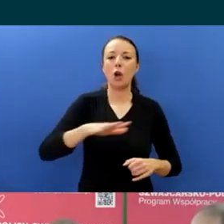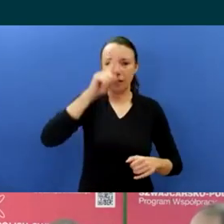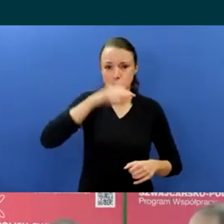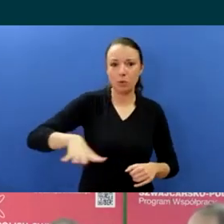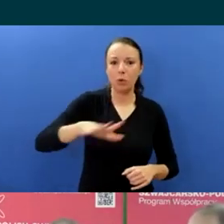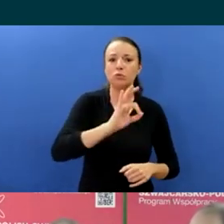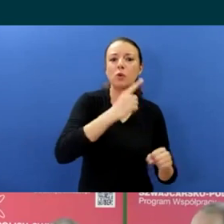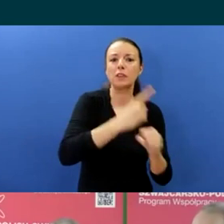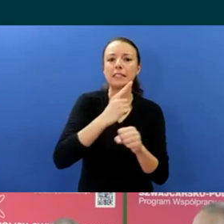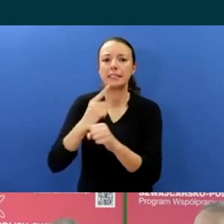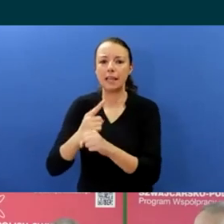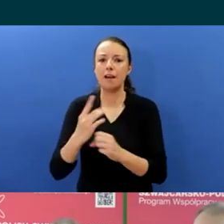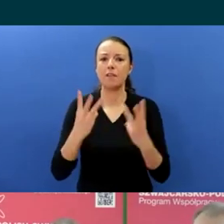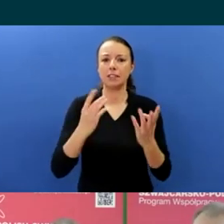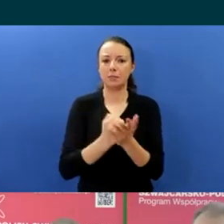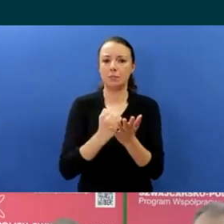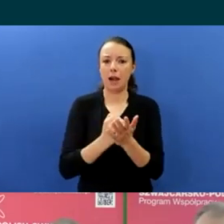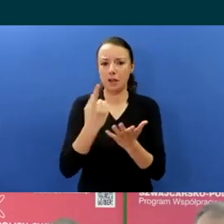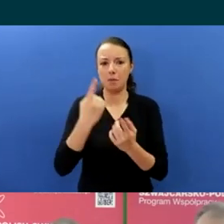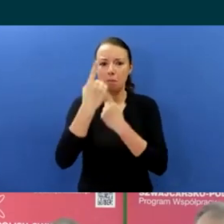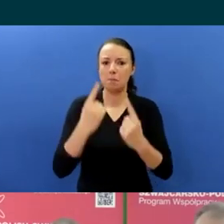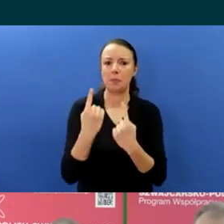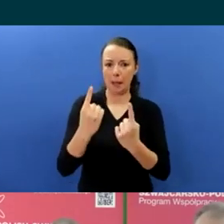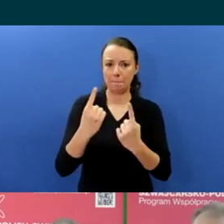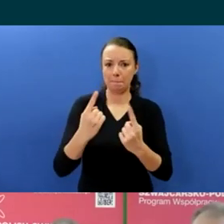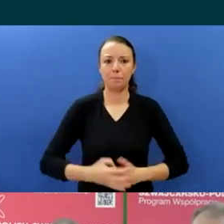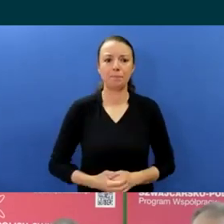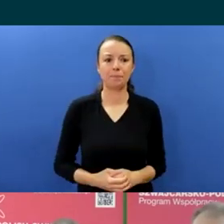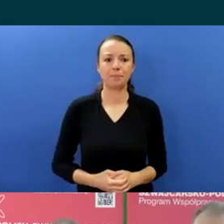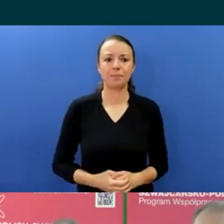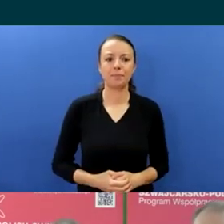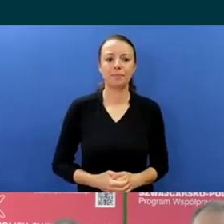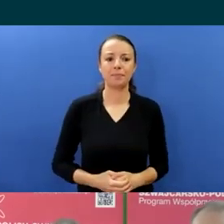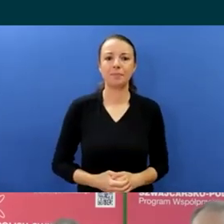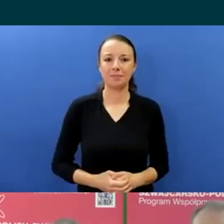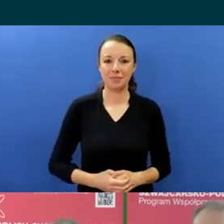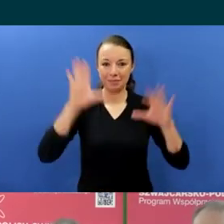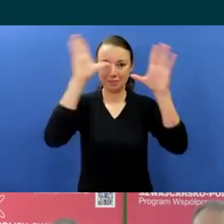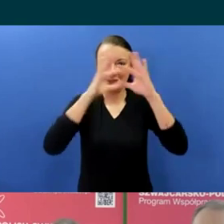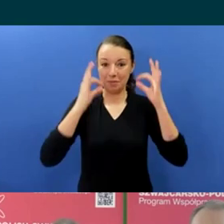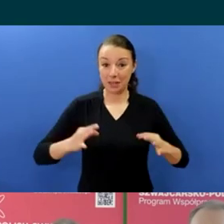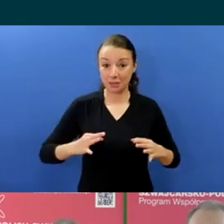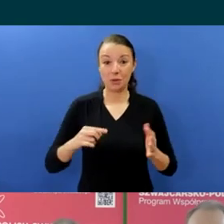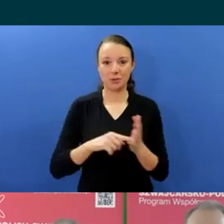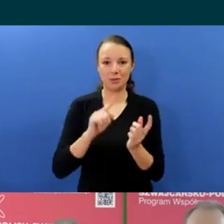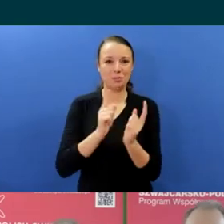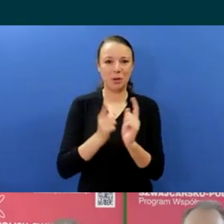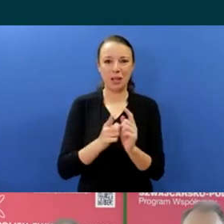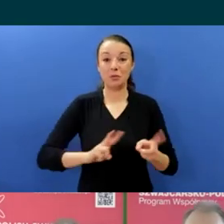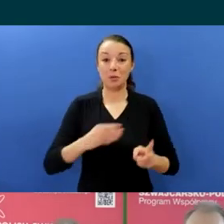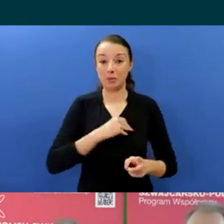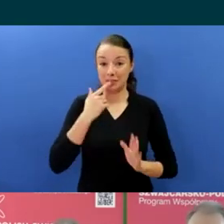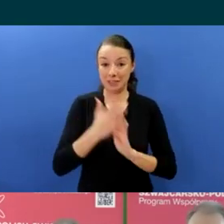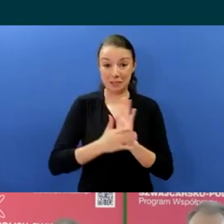communities in political Szanowni decision Państwo, making. nasze spotkanie jest Ladies and tradycyjnie gentlemen, our tłumaczone na meeting polski is, język migowy. as